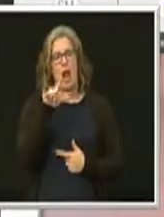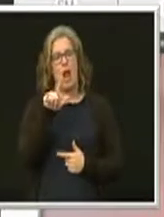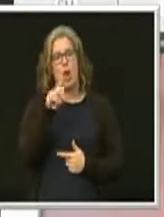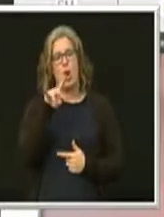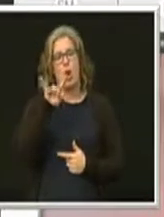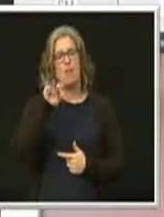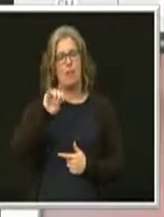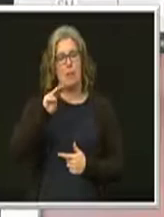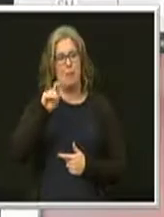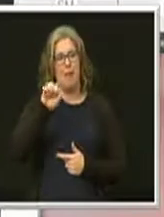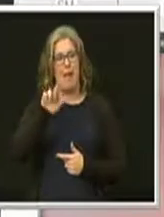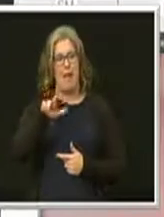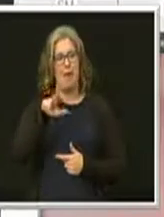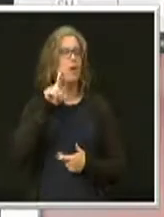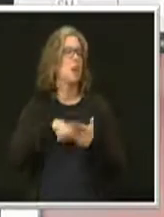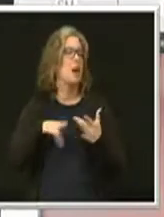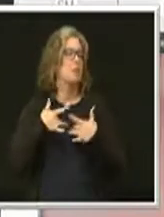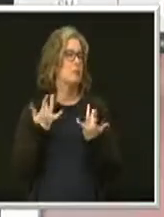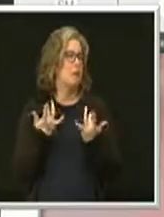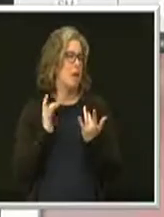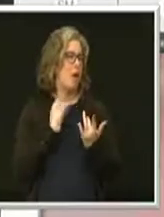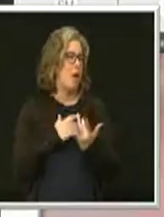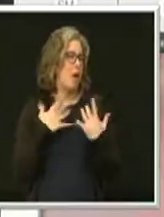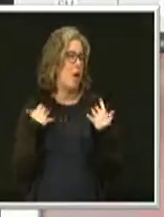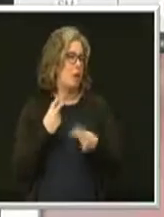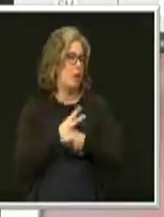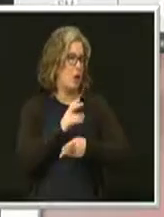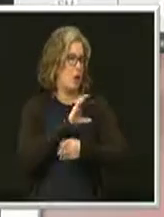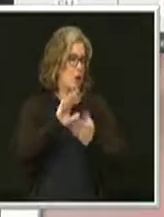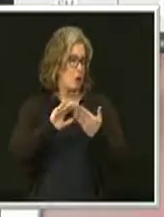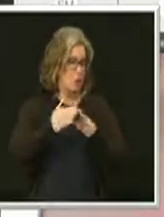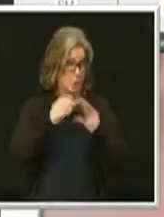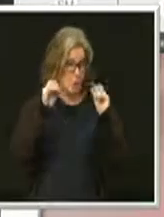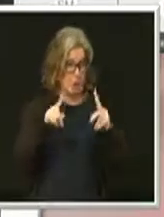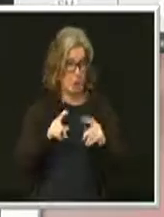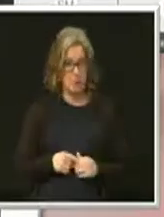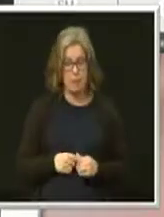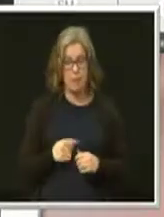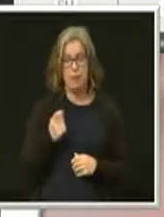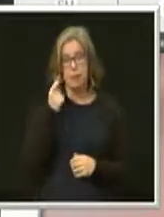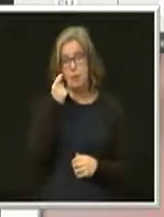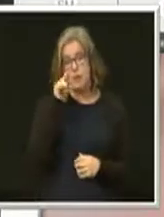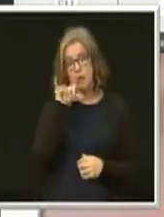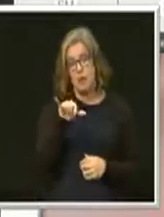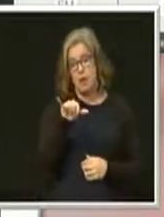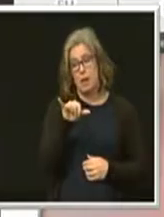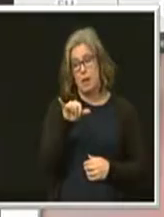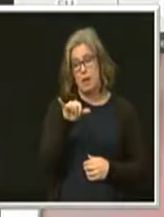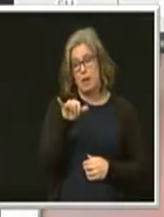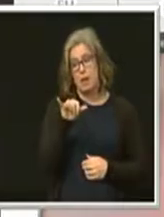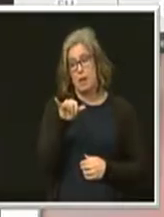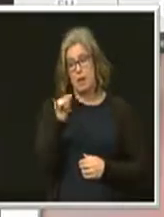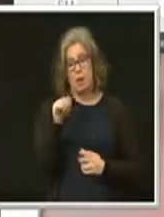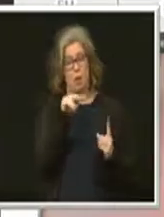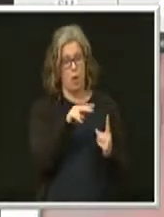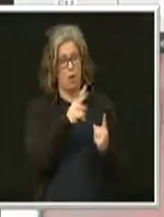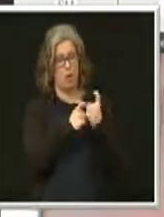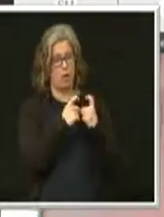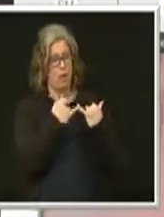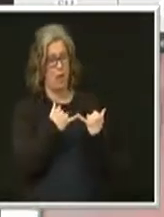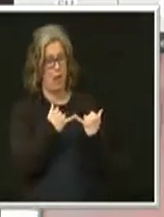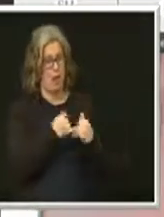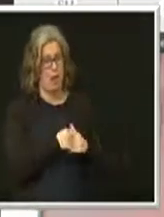and check out what's going on in our healthcare community. Okay, so with that, we'll go to our questions